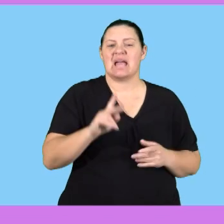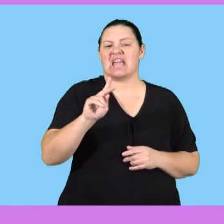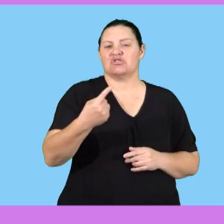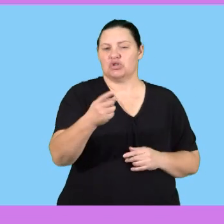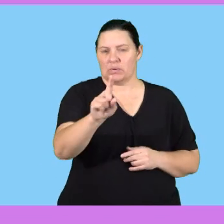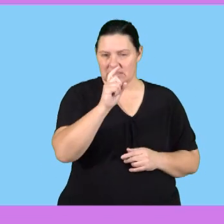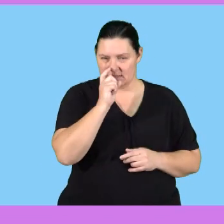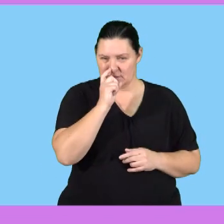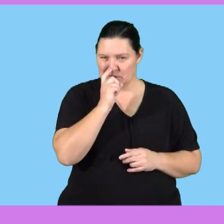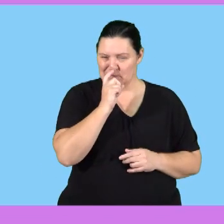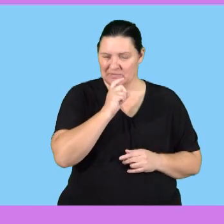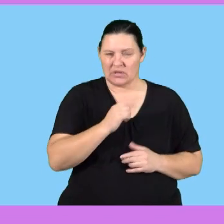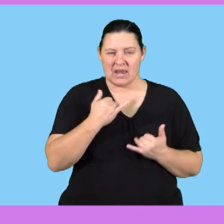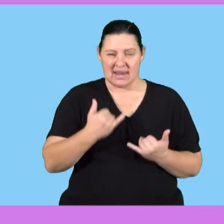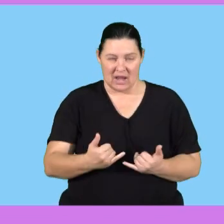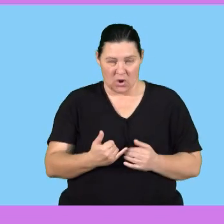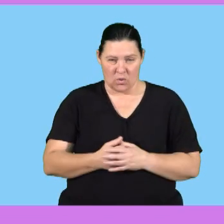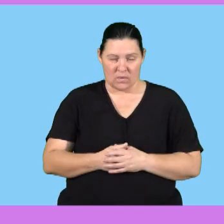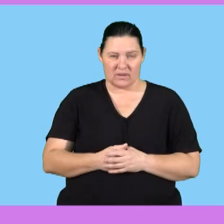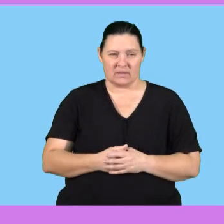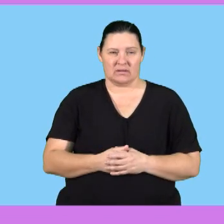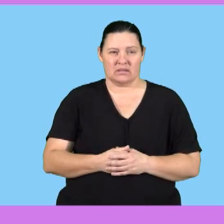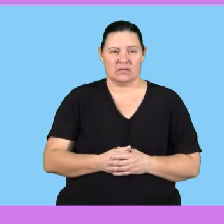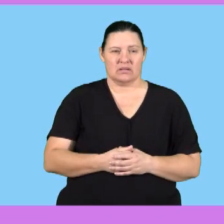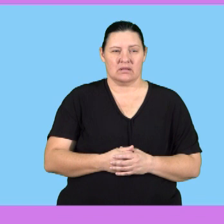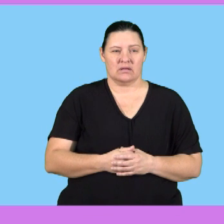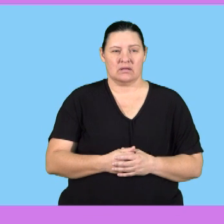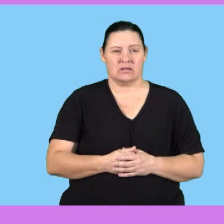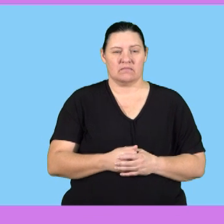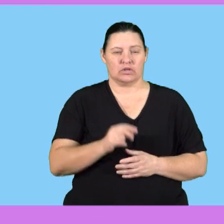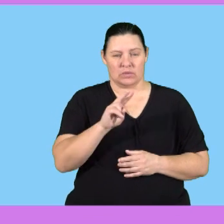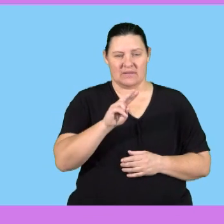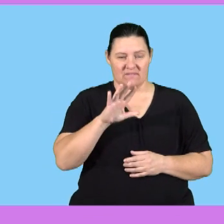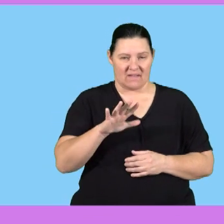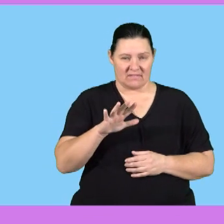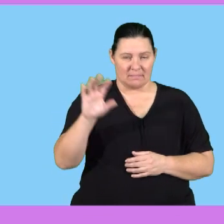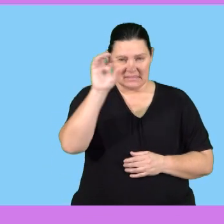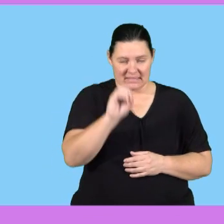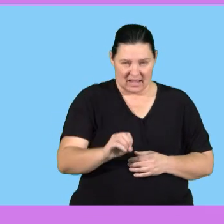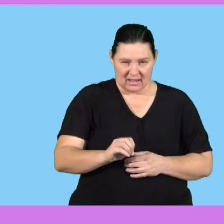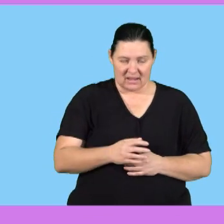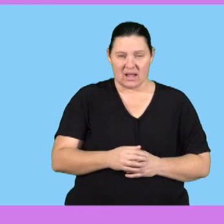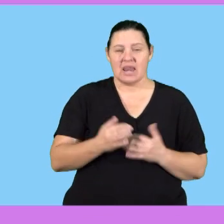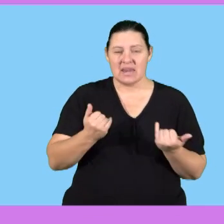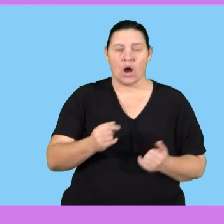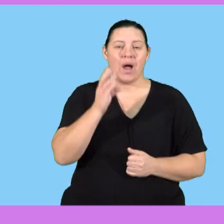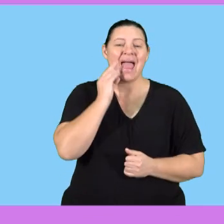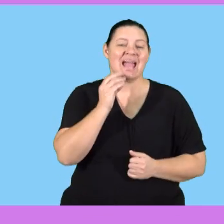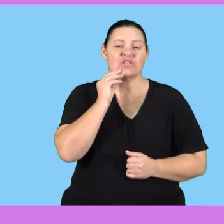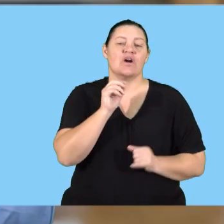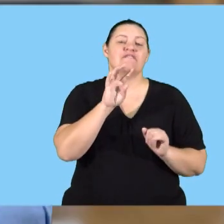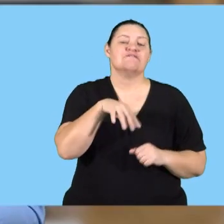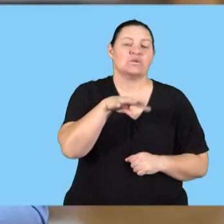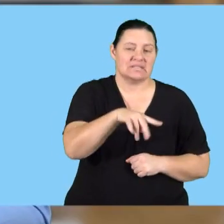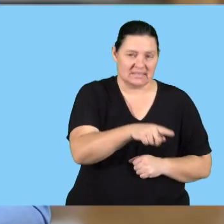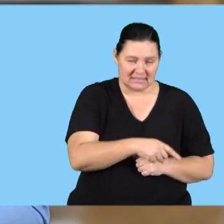was his mass in kilograms? Okay, so what are we looking at? We are looking at the 25th percentile, and we're looking at